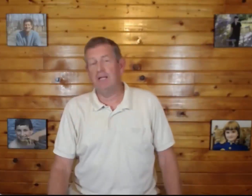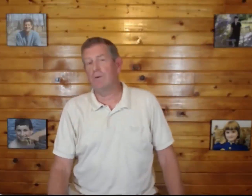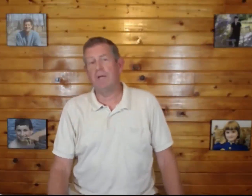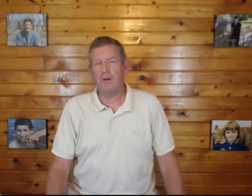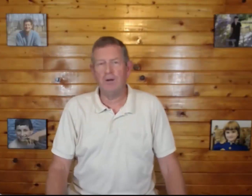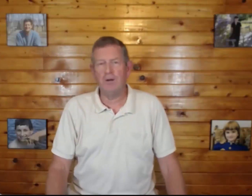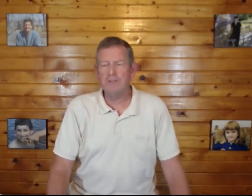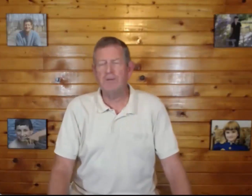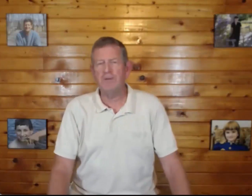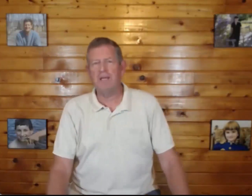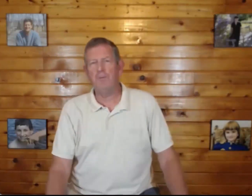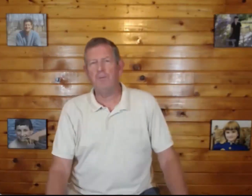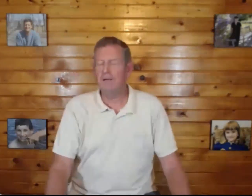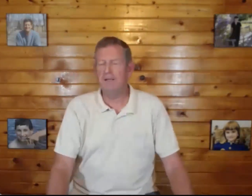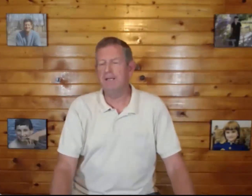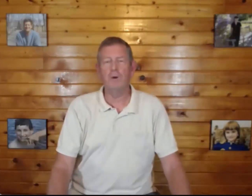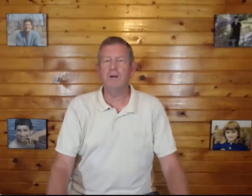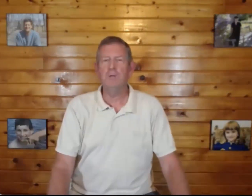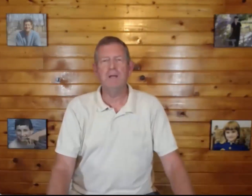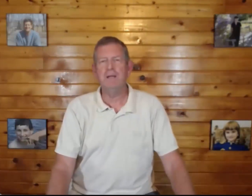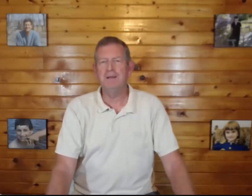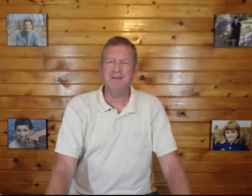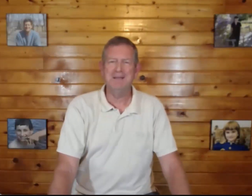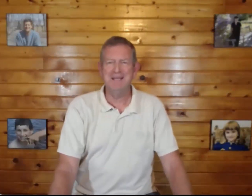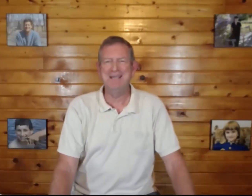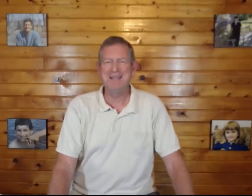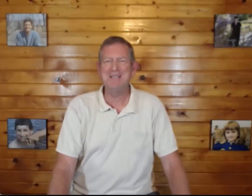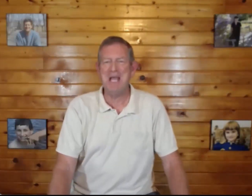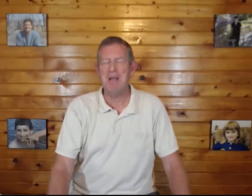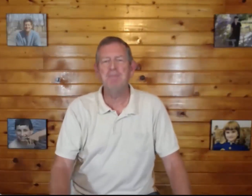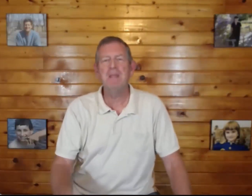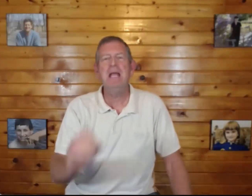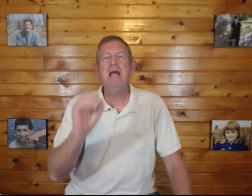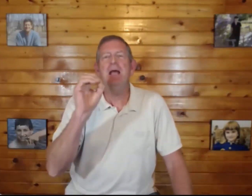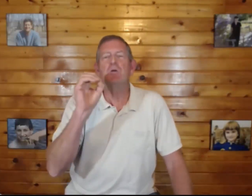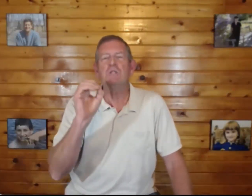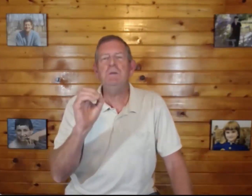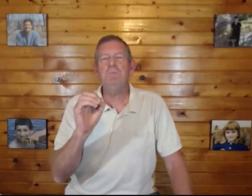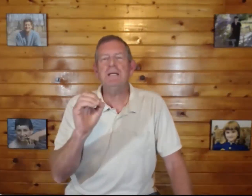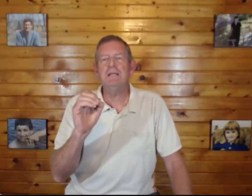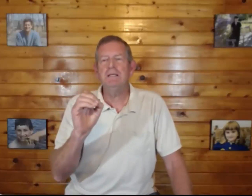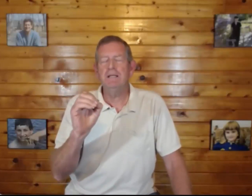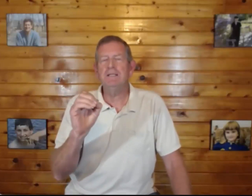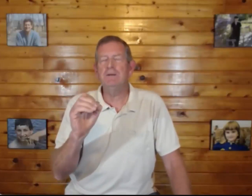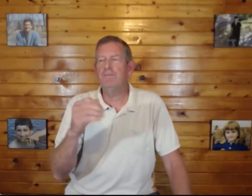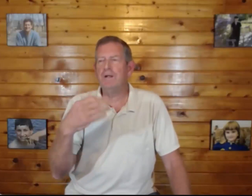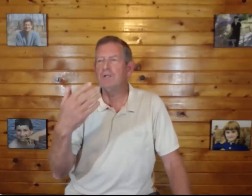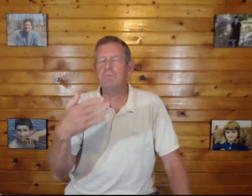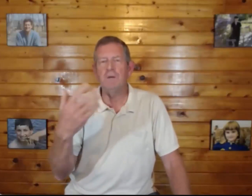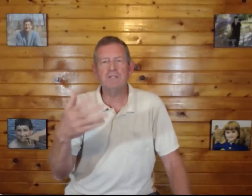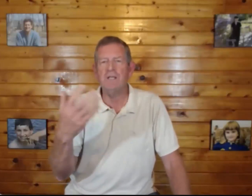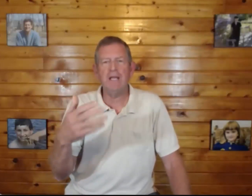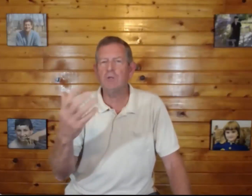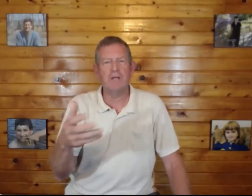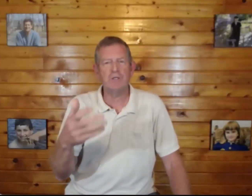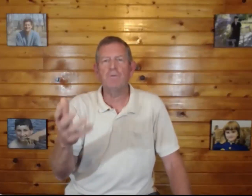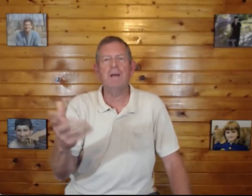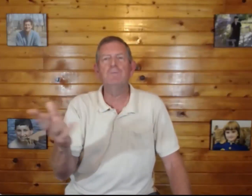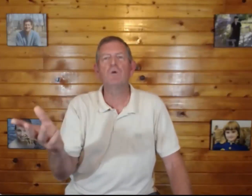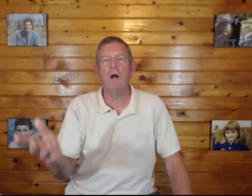And I didn't drink alcohol whatsoever at that point, and I rarely do it to this day. Je suis plein is a French